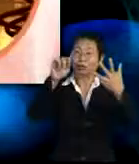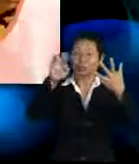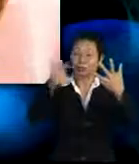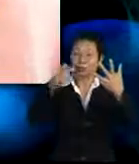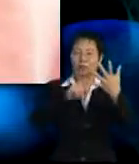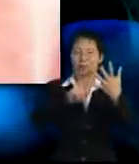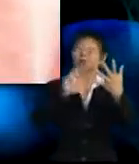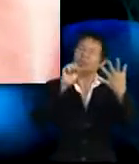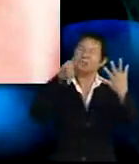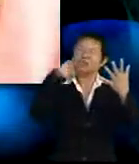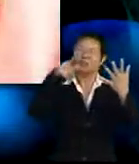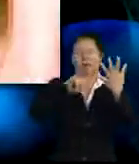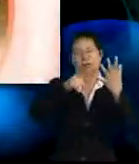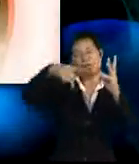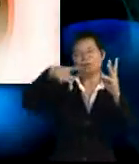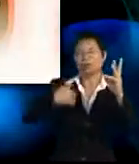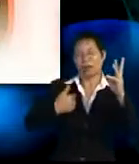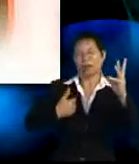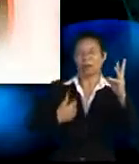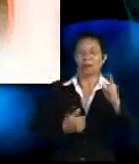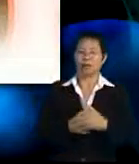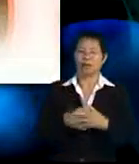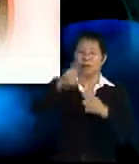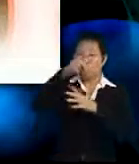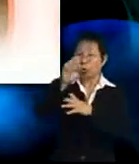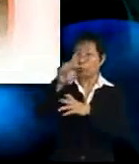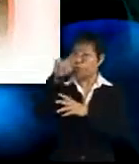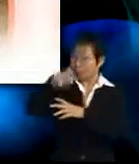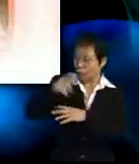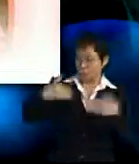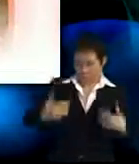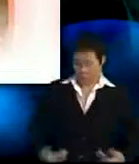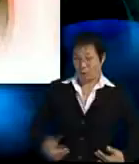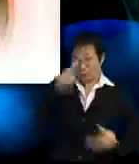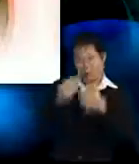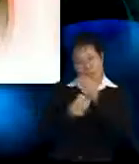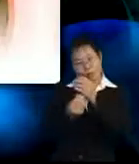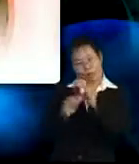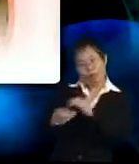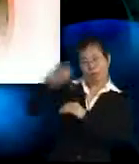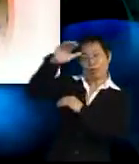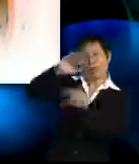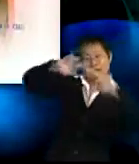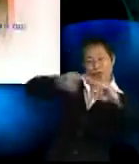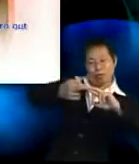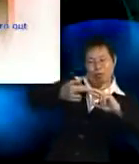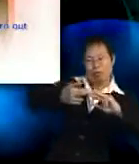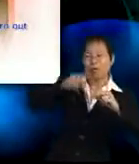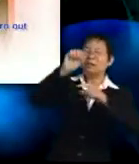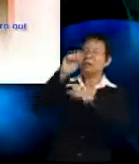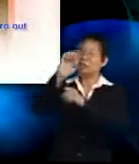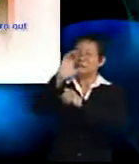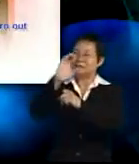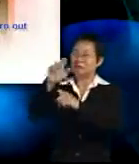phosphorus may also be present. Proteins are needed by the body for growth and repair of worn out